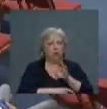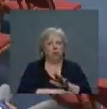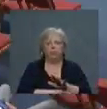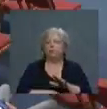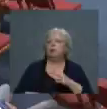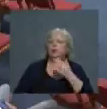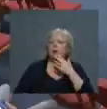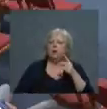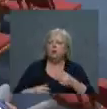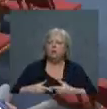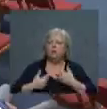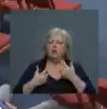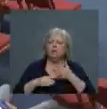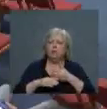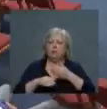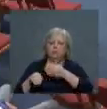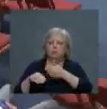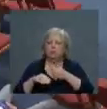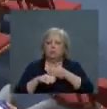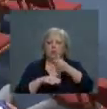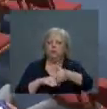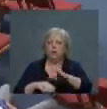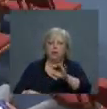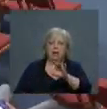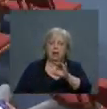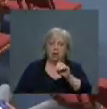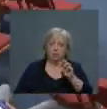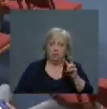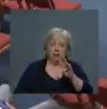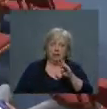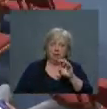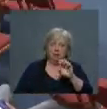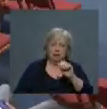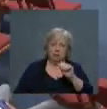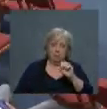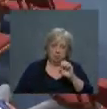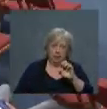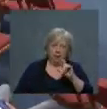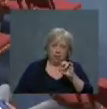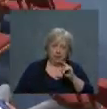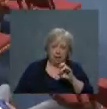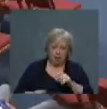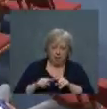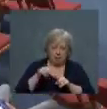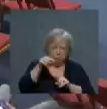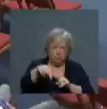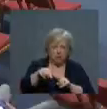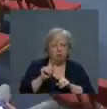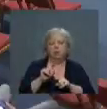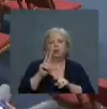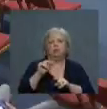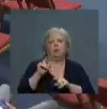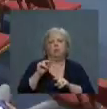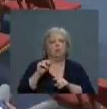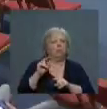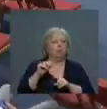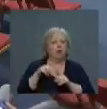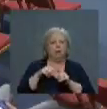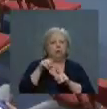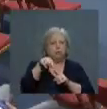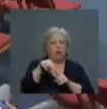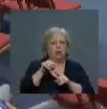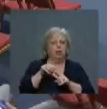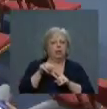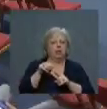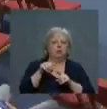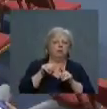live across the street at 9906 Baseline, yes, is that right? Is yes, that directly across the street? No. That's